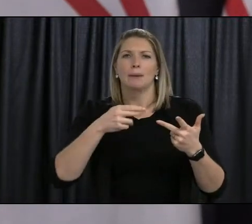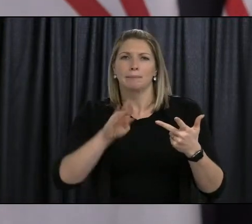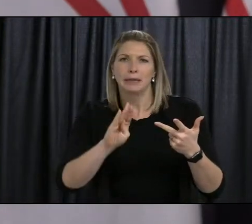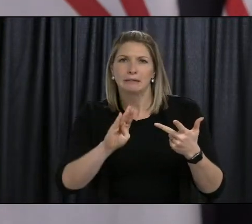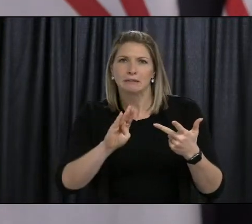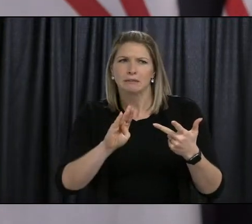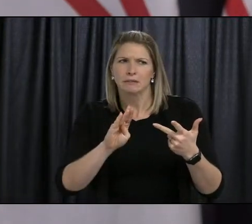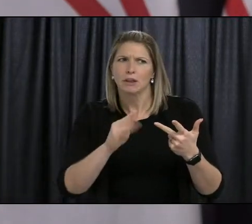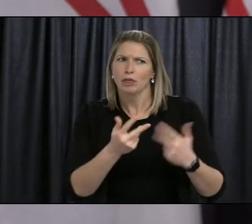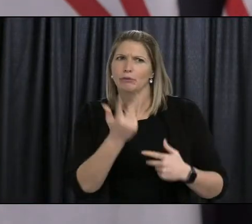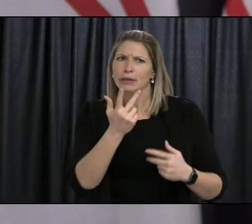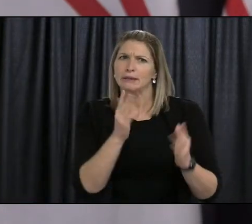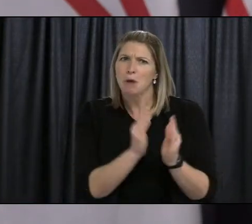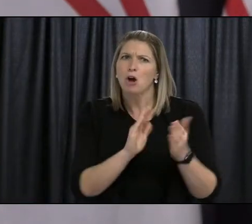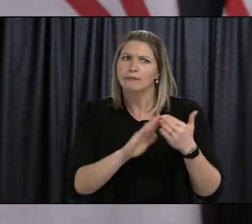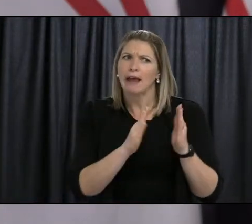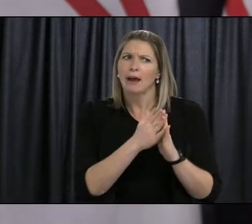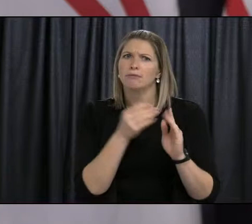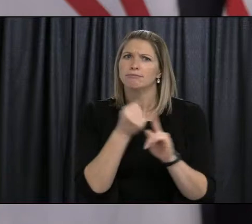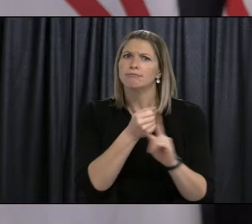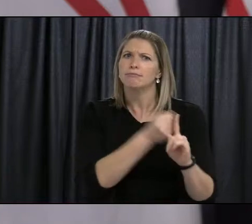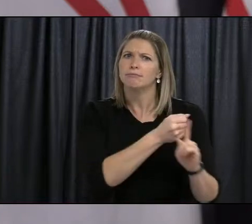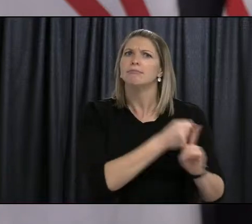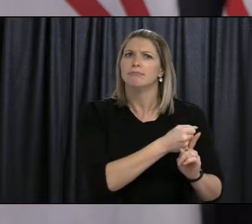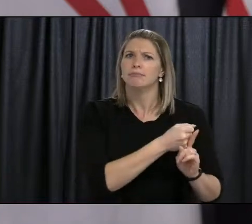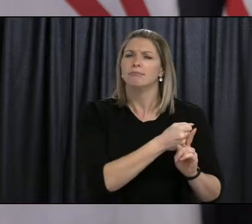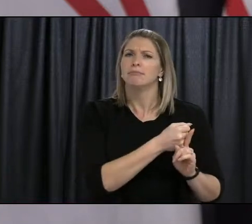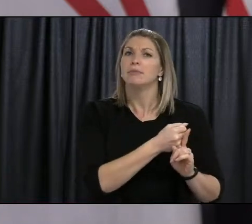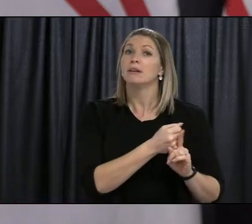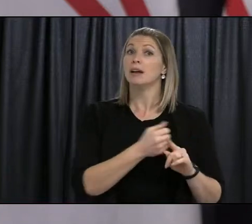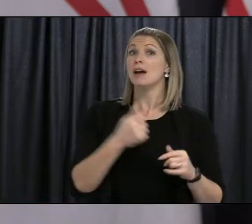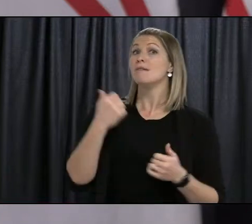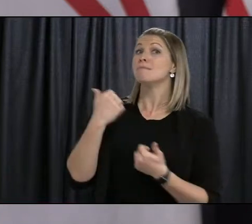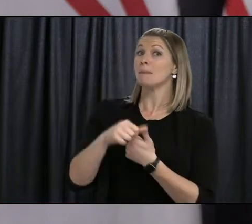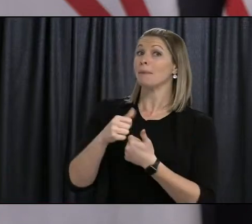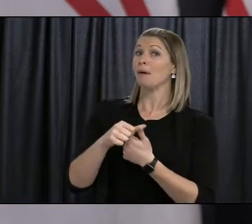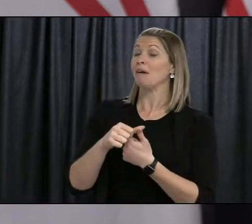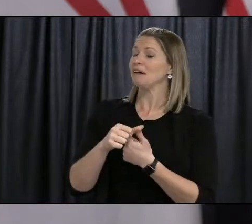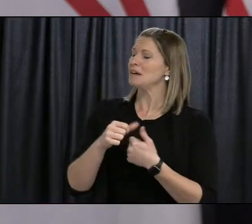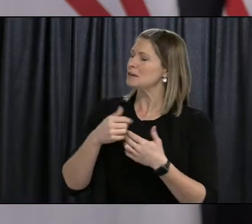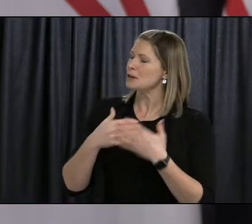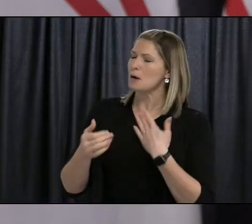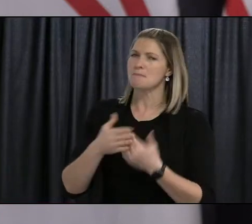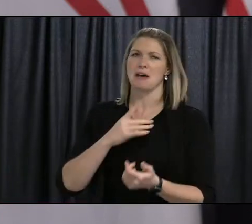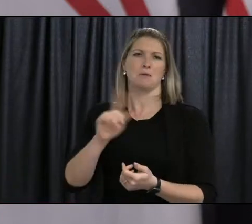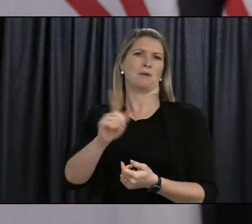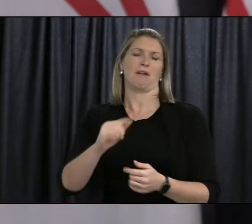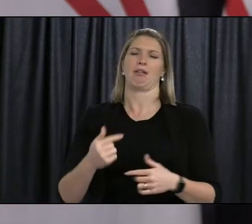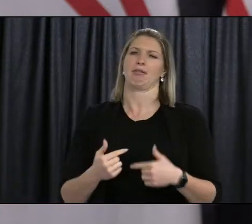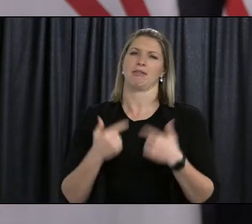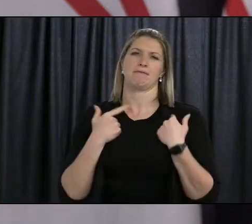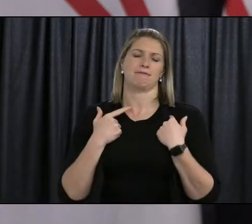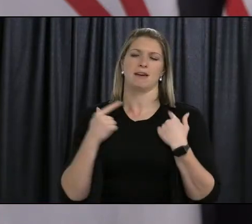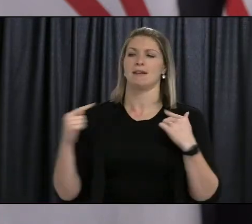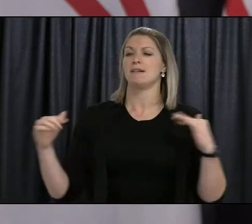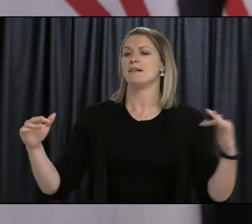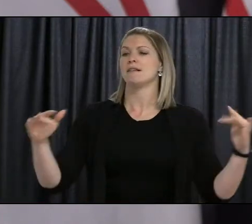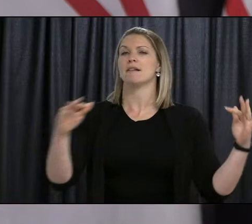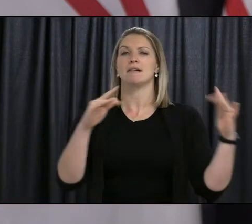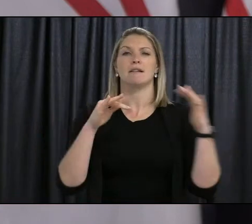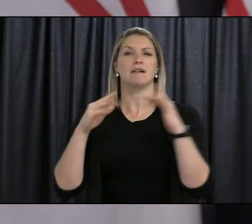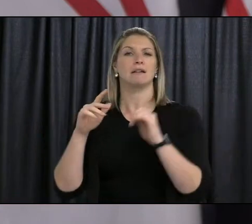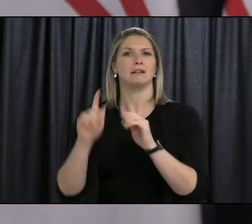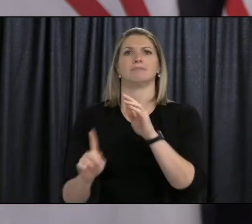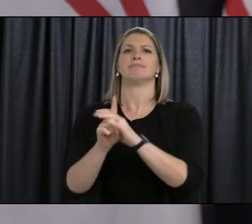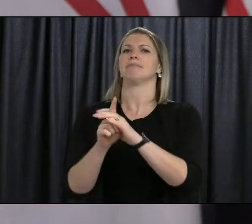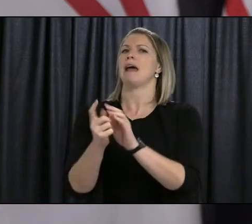and concerning time. And it is a stark reminder that COVID can be anywhere, anytime. We have